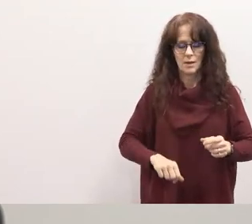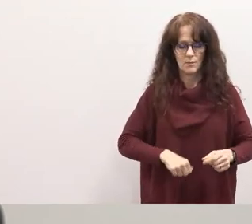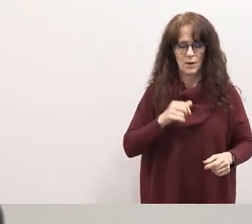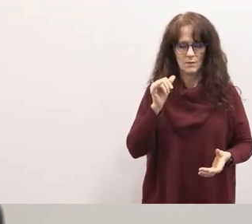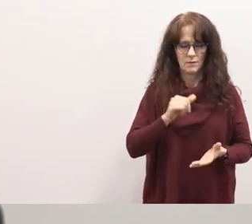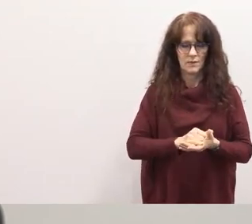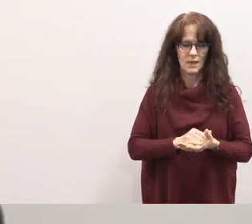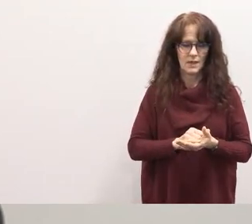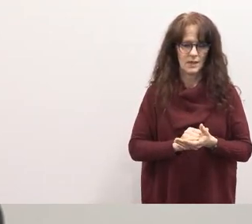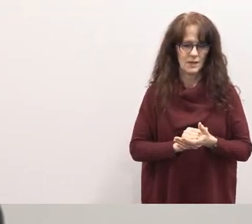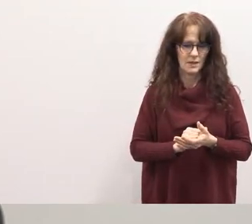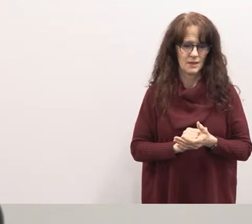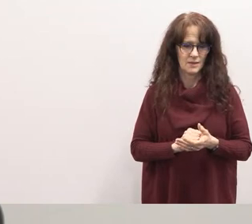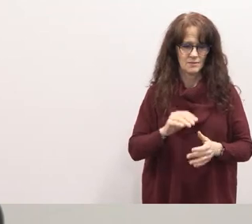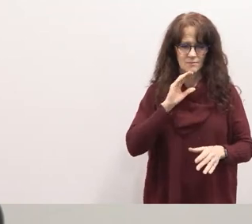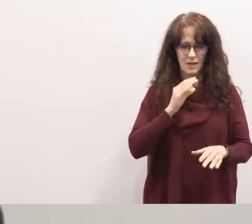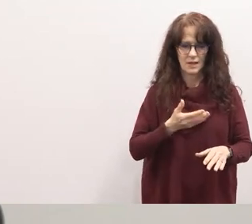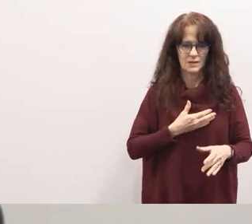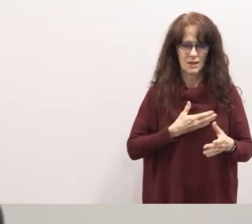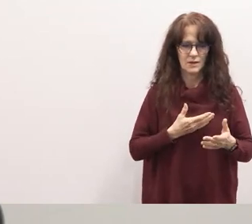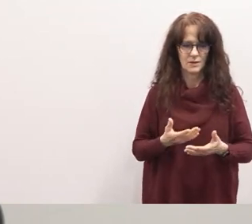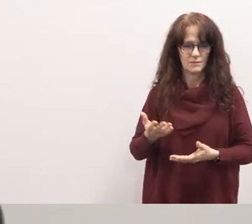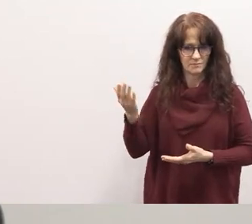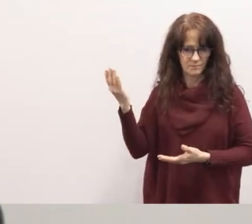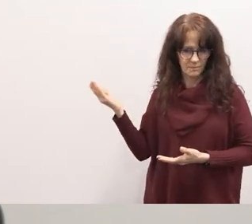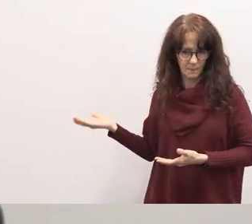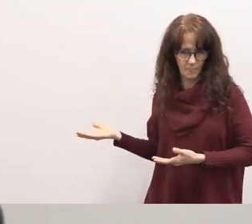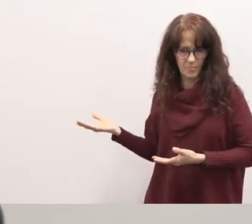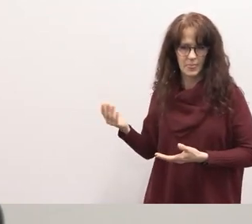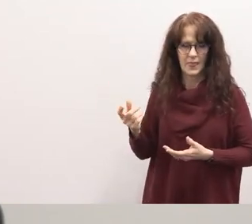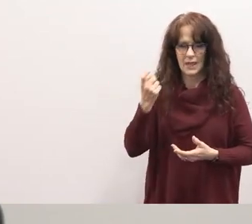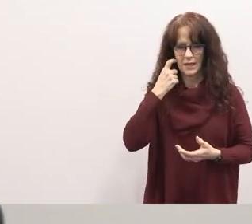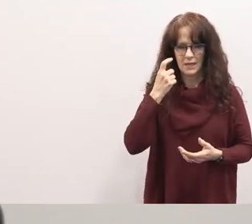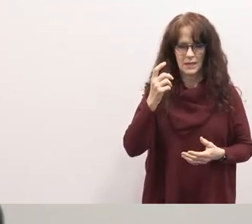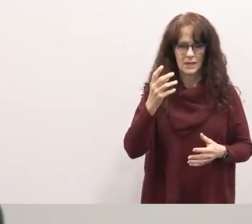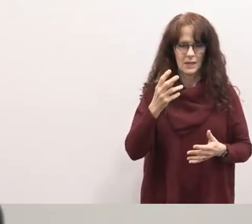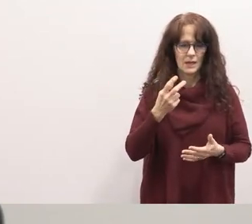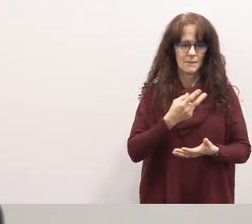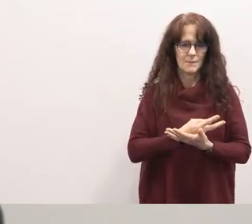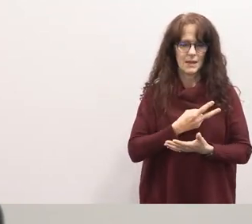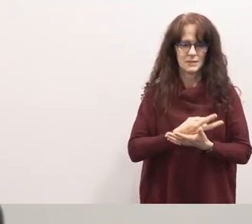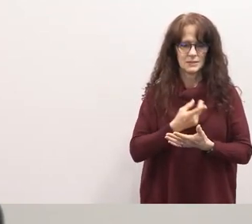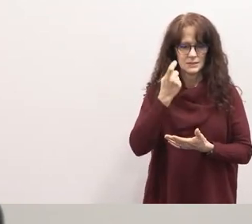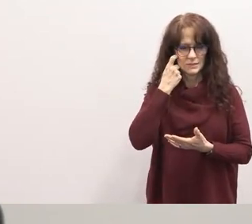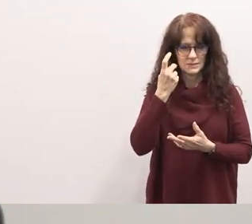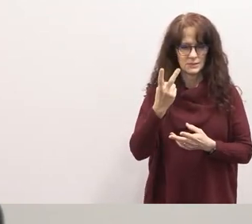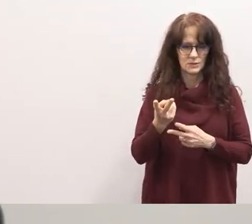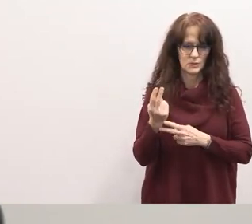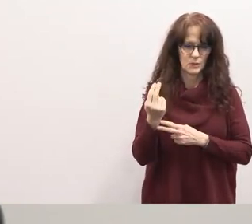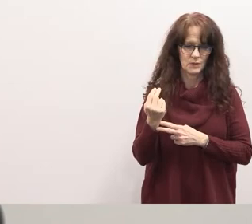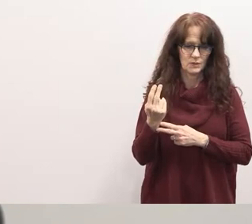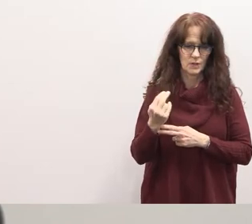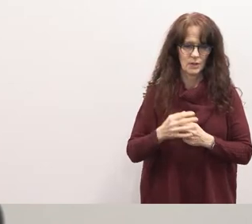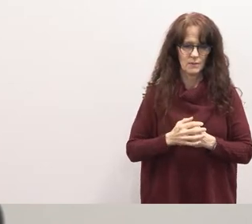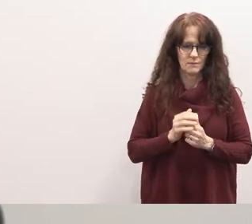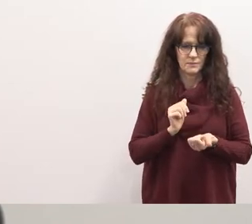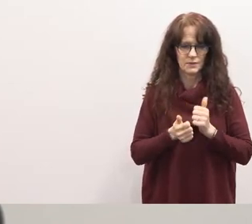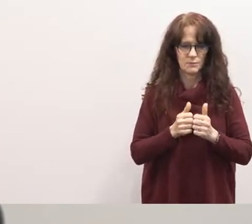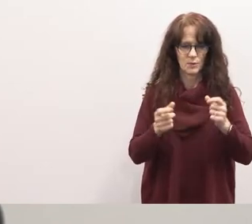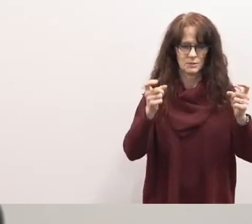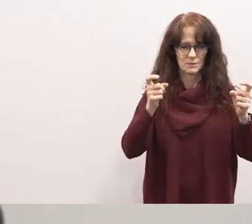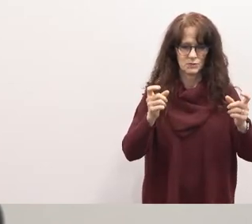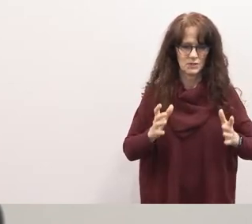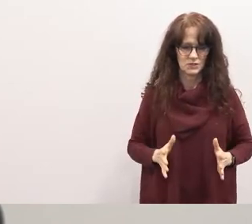that because my daughter has gone before me. She's just recently got her master's 2 years ago in sports